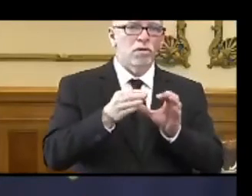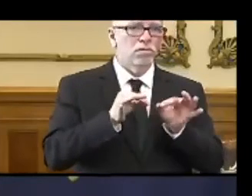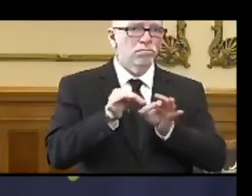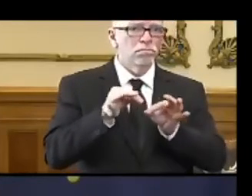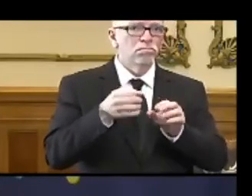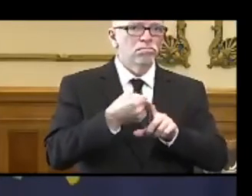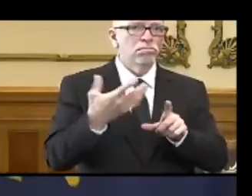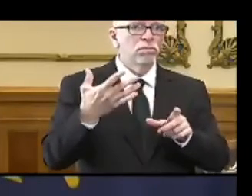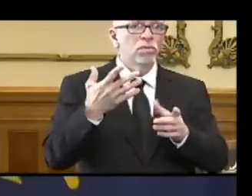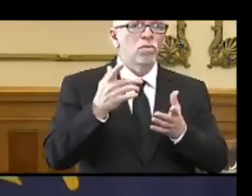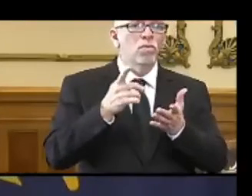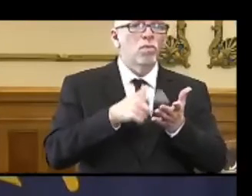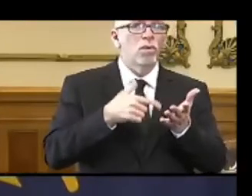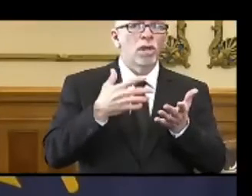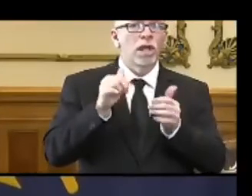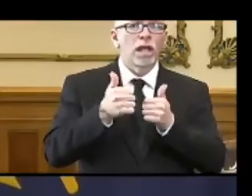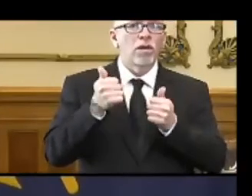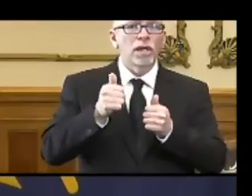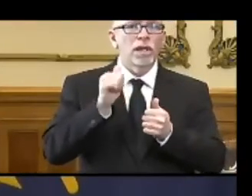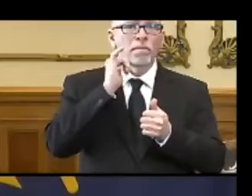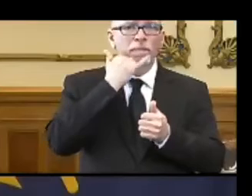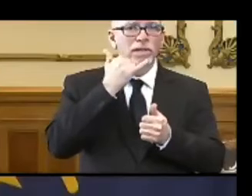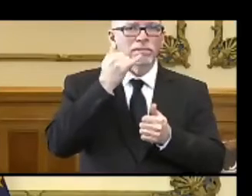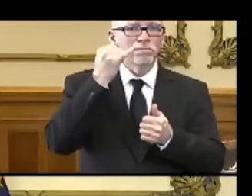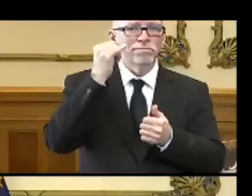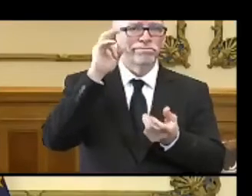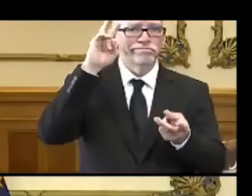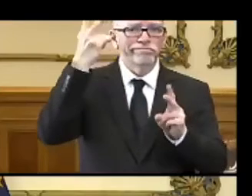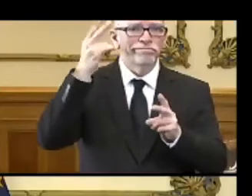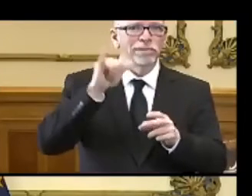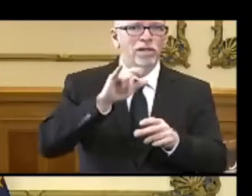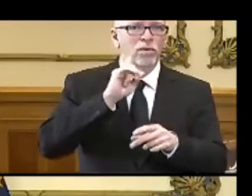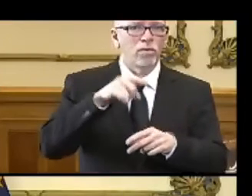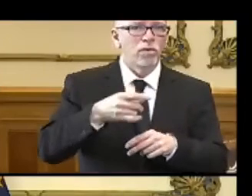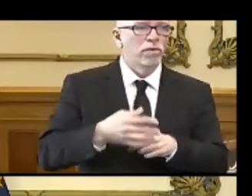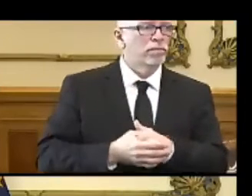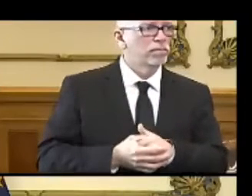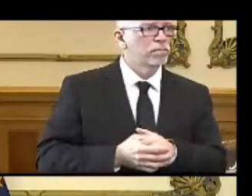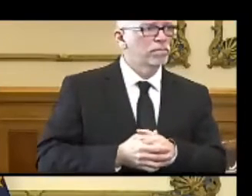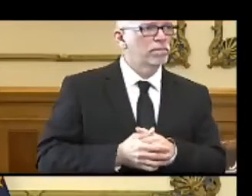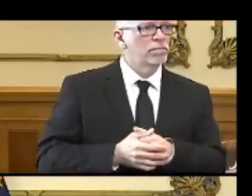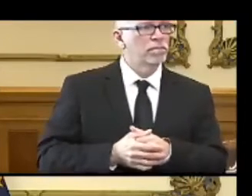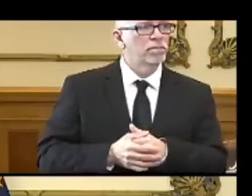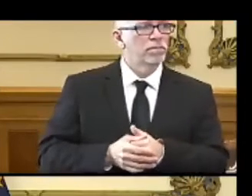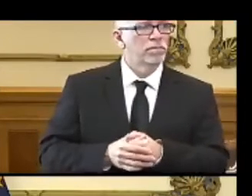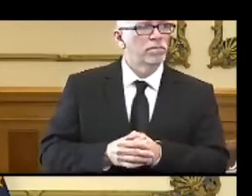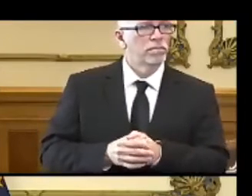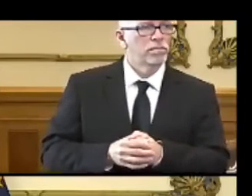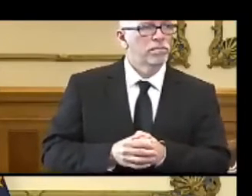on how anyone could misread the executive order?